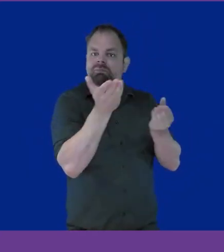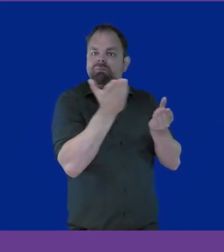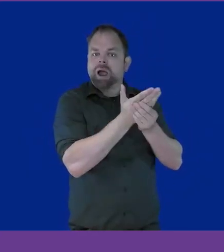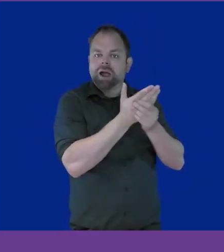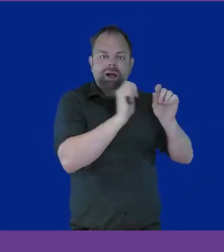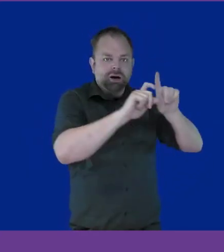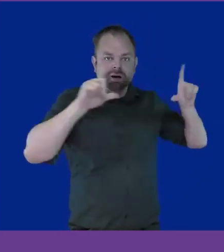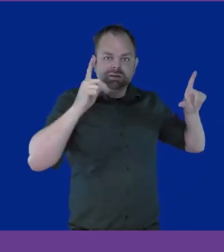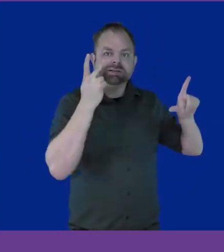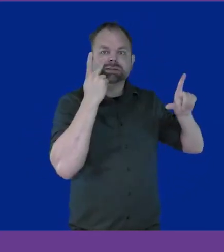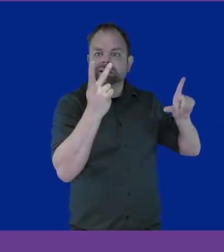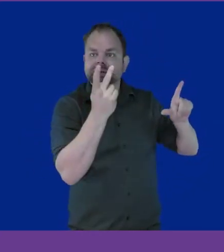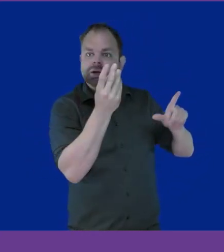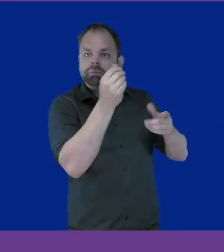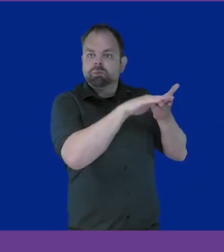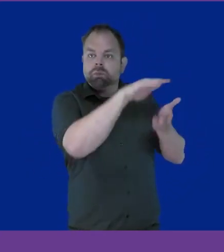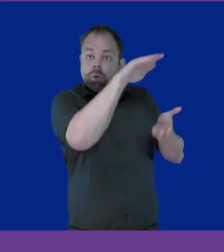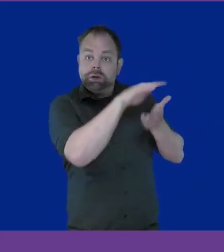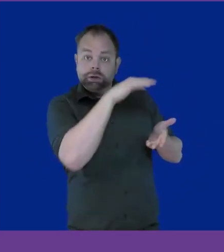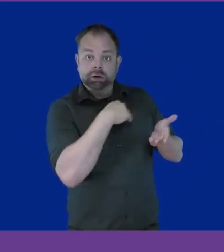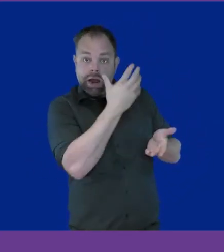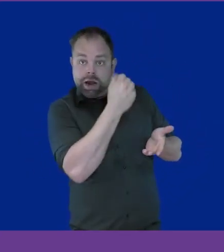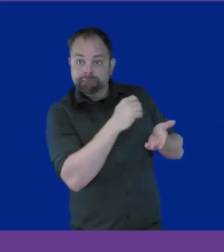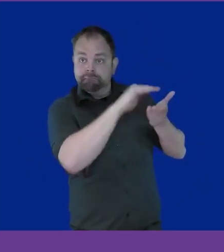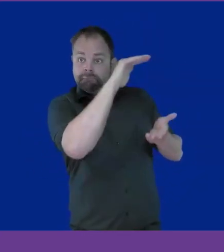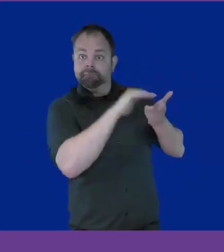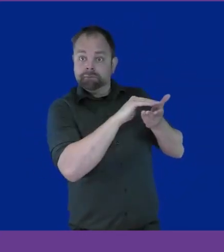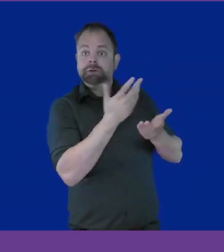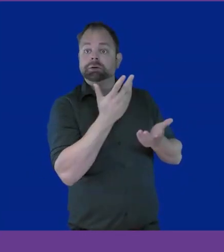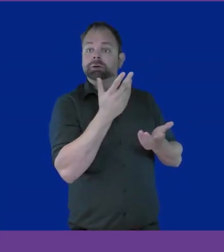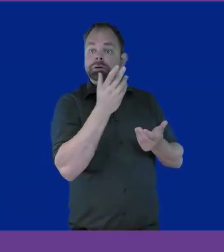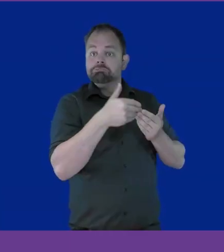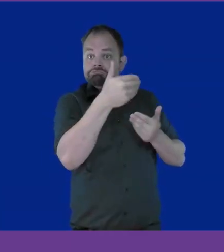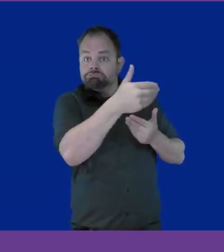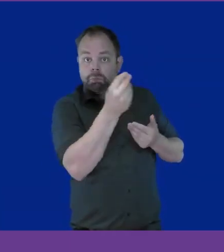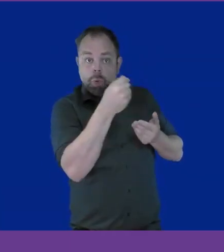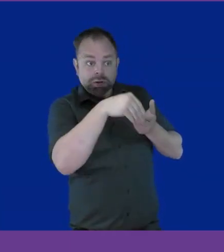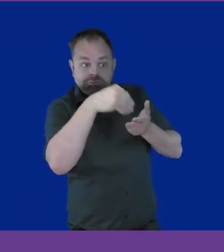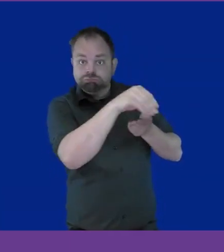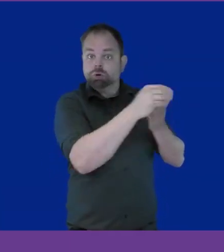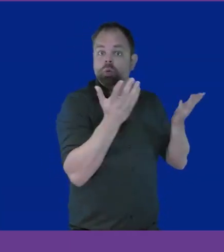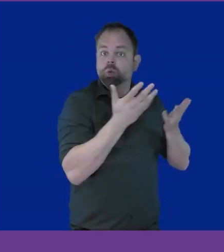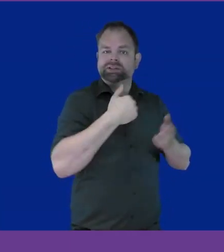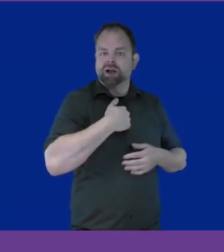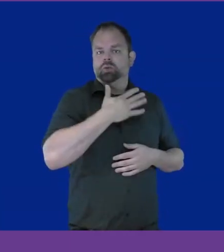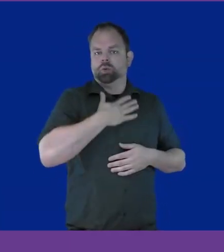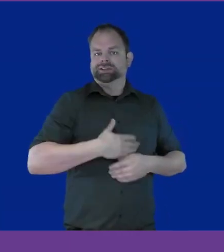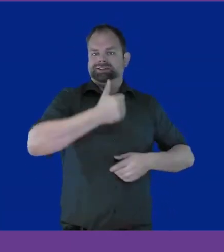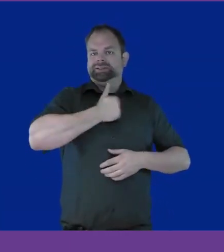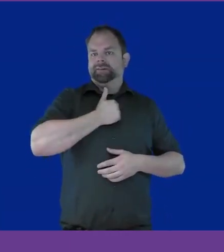banking activities, which will also have been mentioned here earlier, like signing forms, sending in